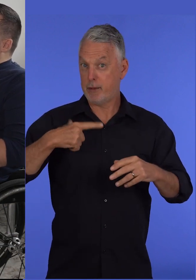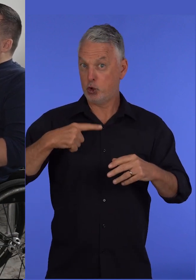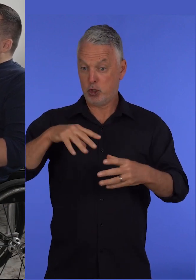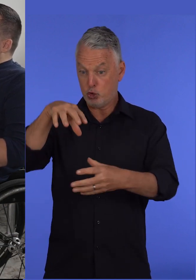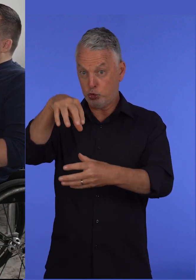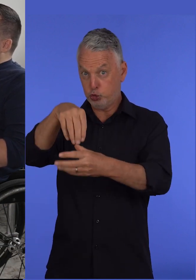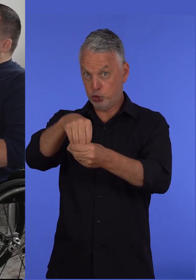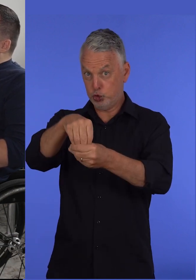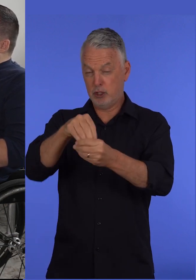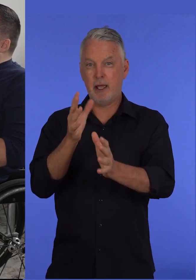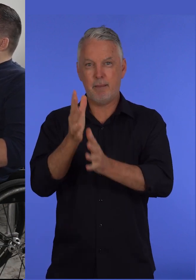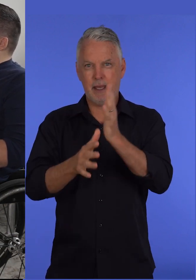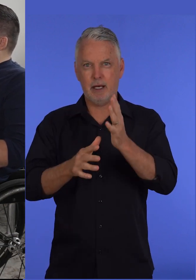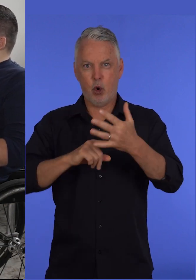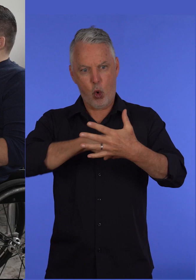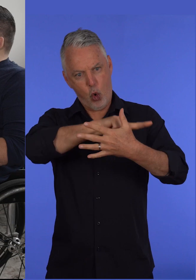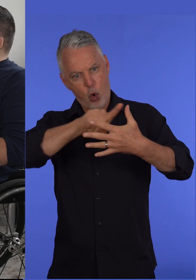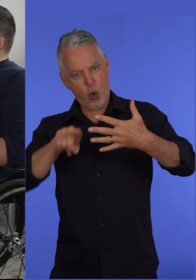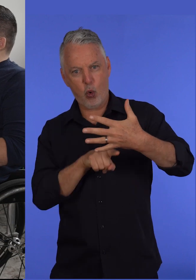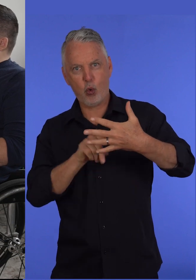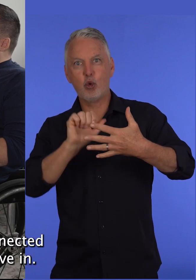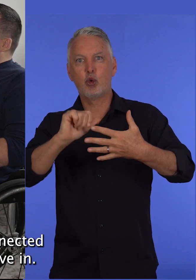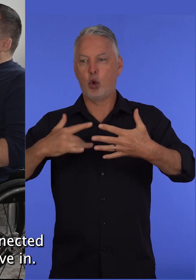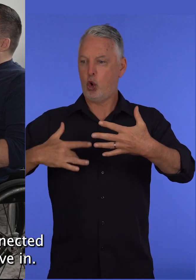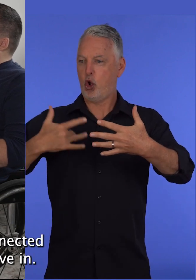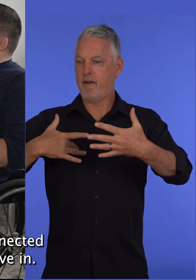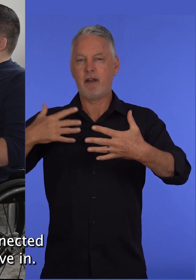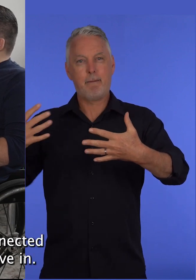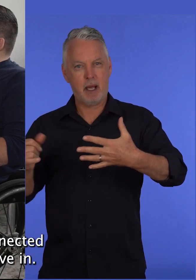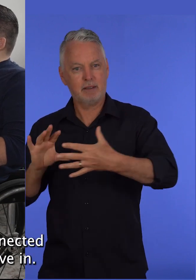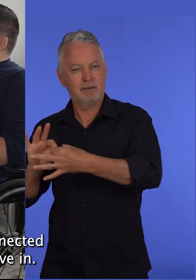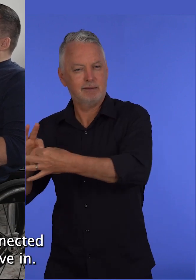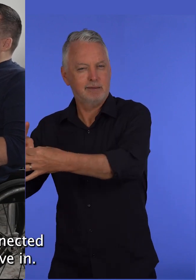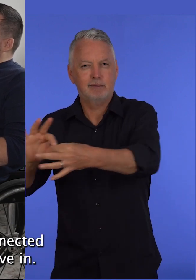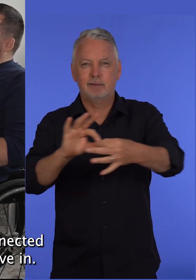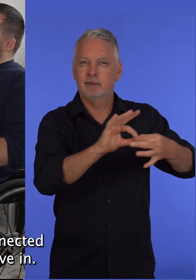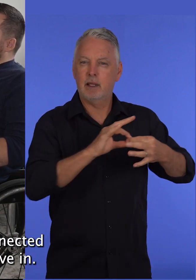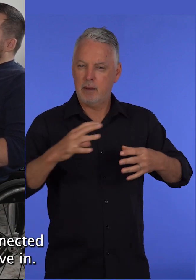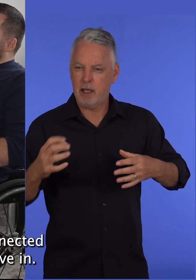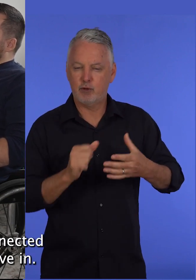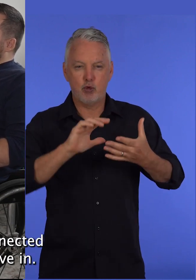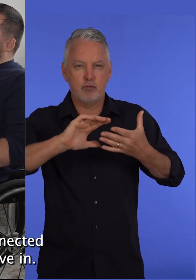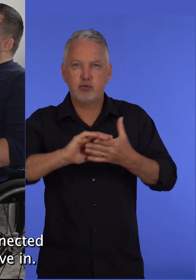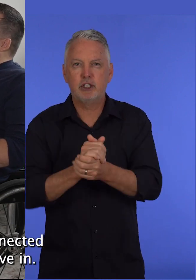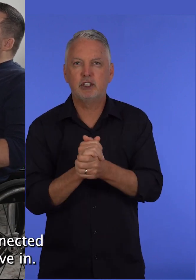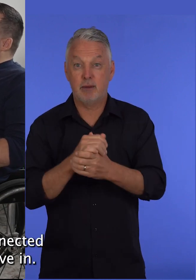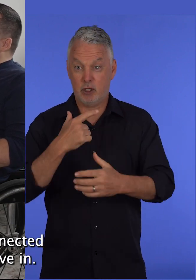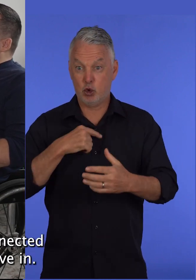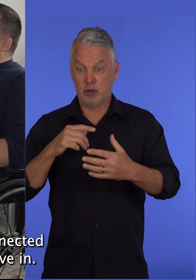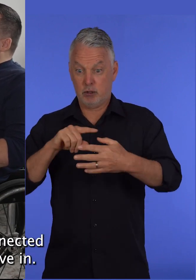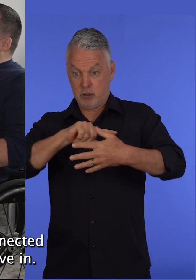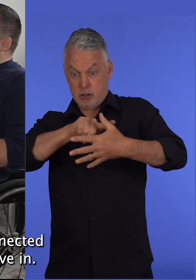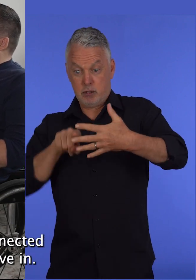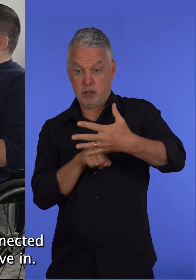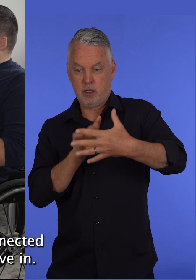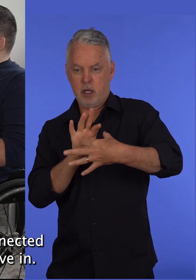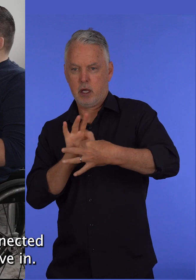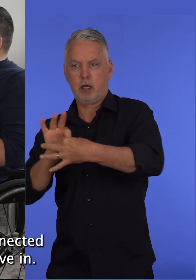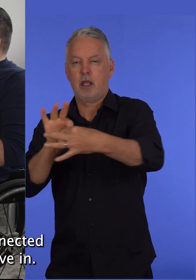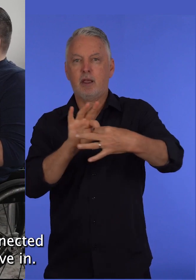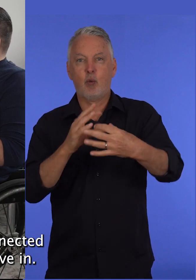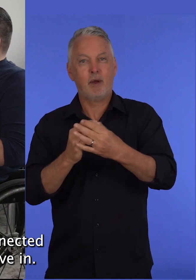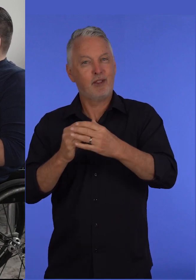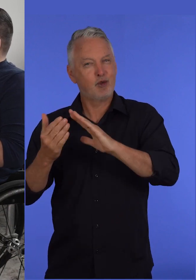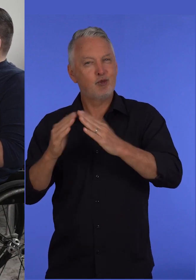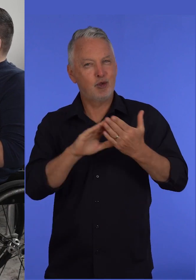about ensuring that every part of your life is lived in a way that is interconnected with the community that you live